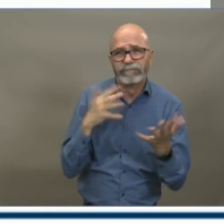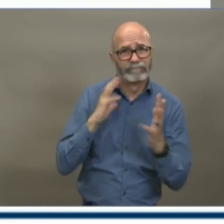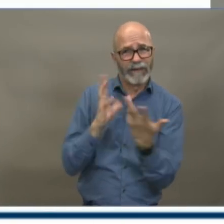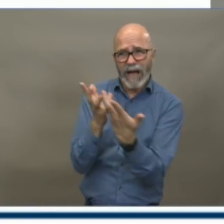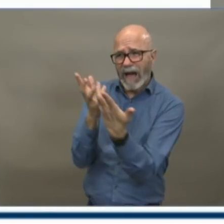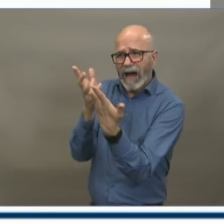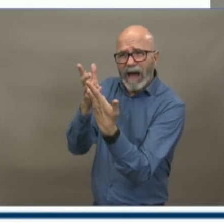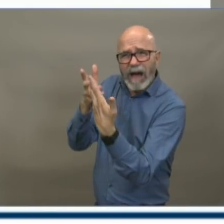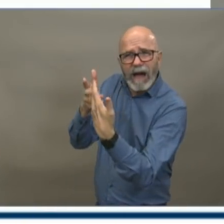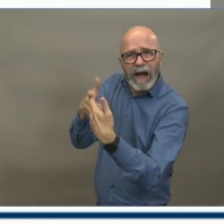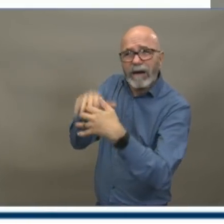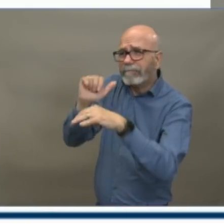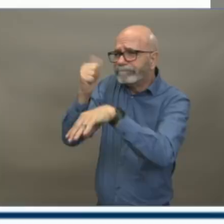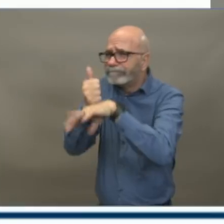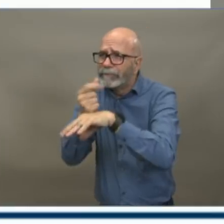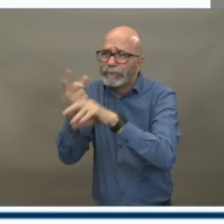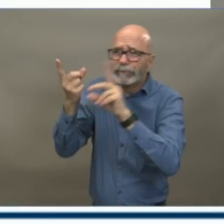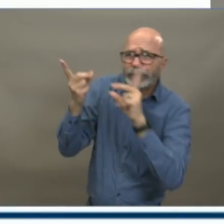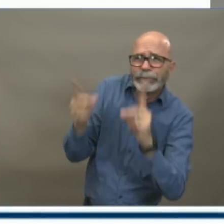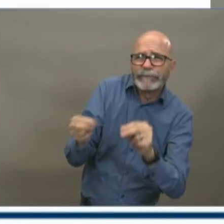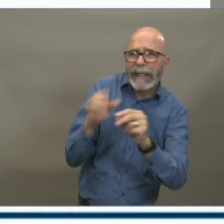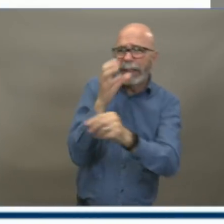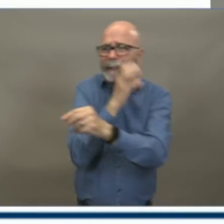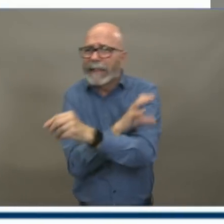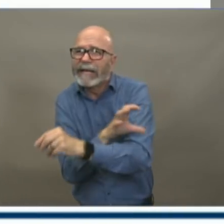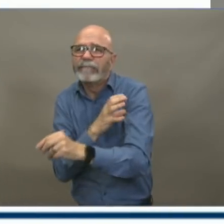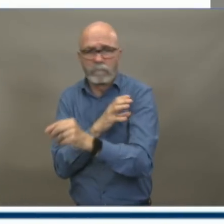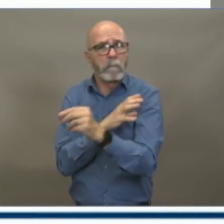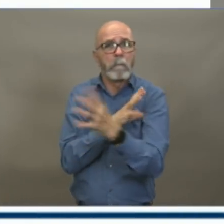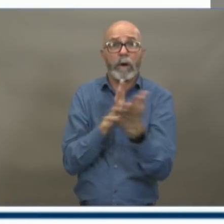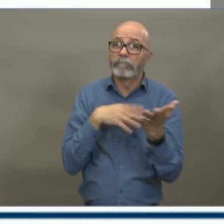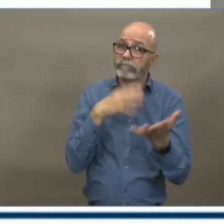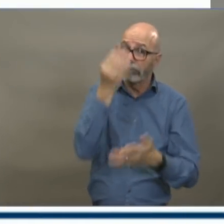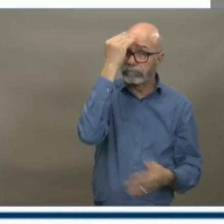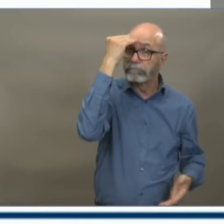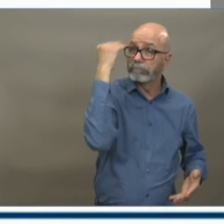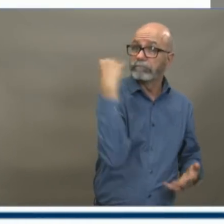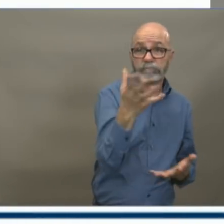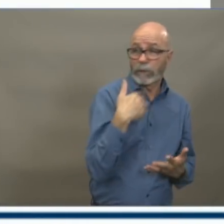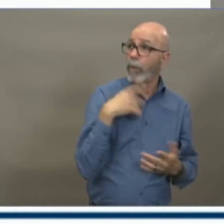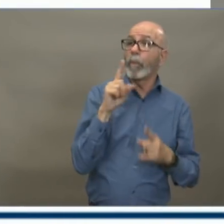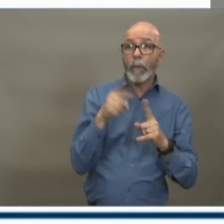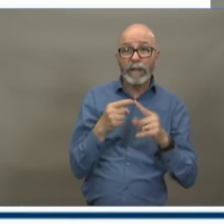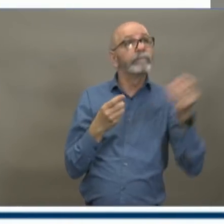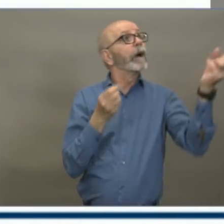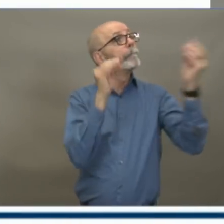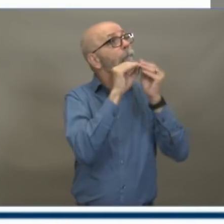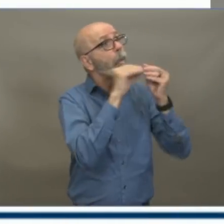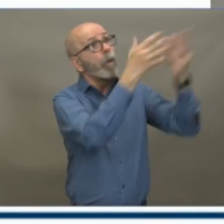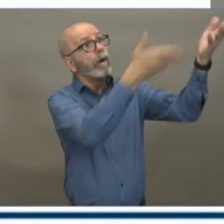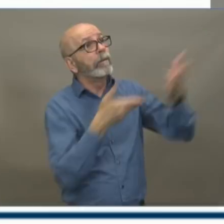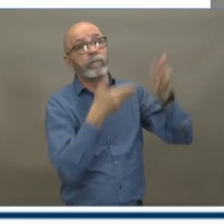prototype clinic, and we have committed to them that as a priority, once we get more vaccine, we will make immunization in our